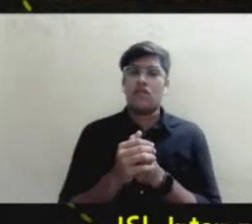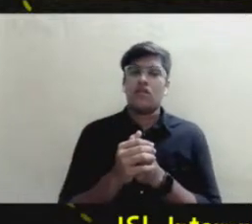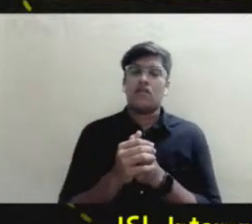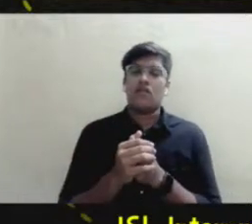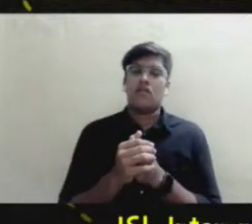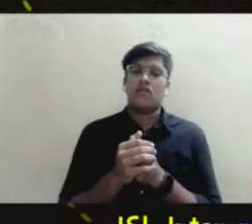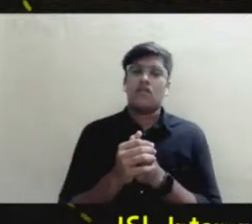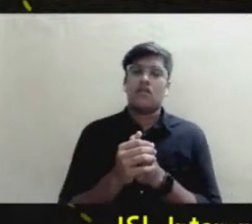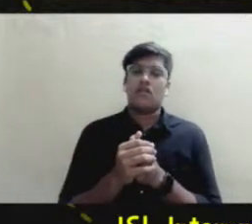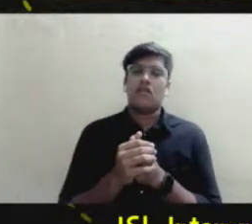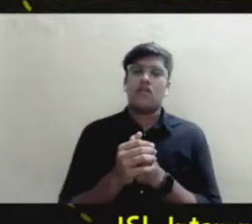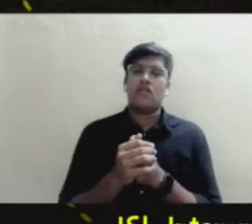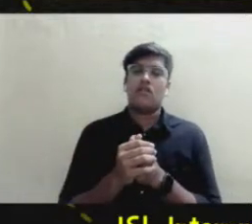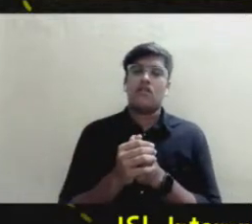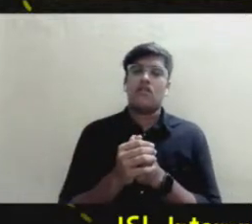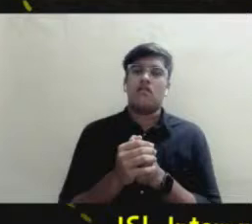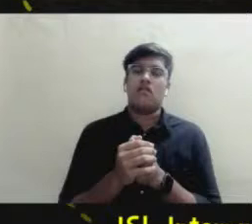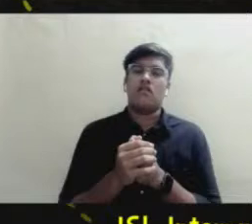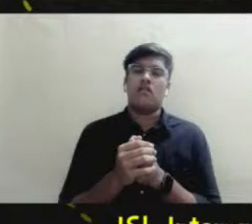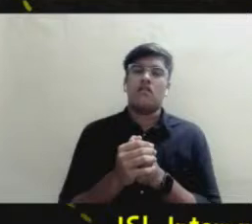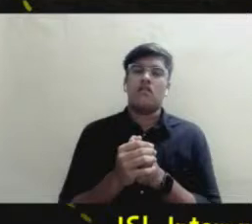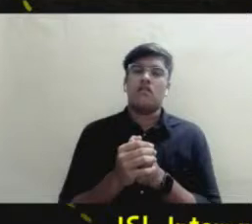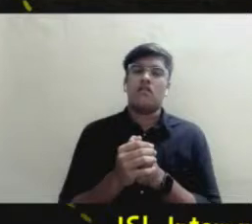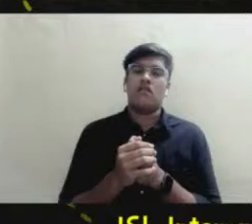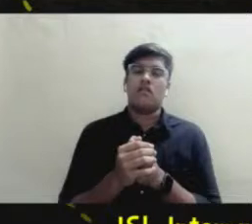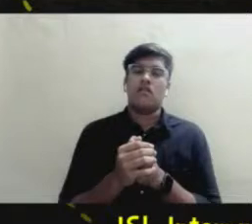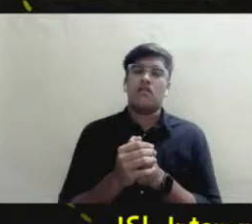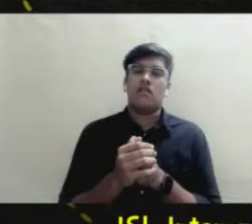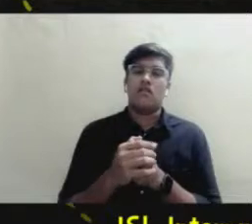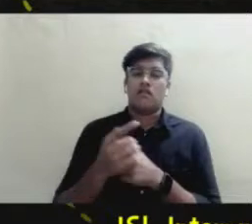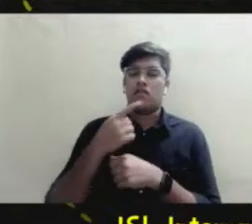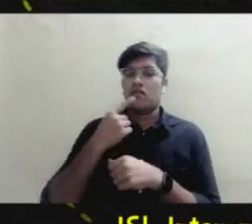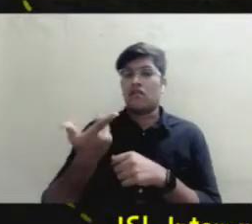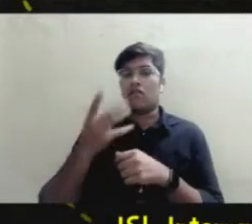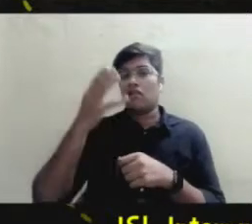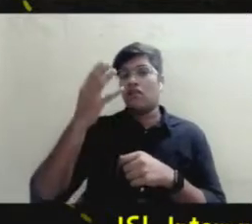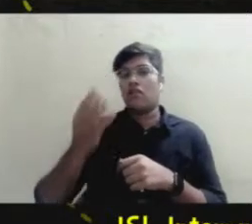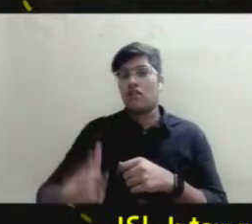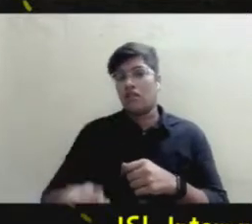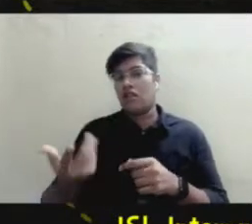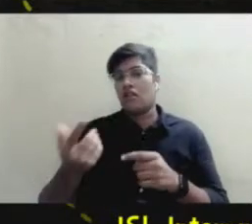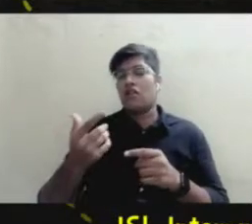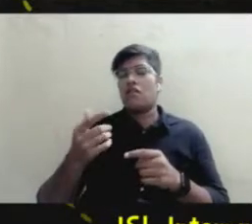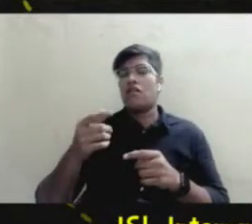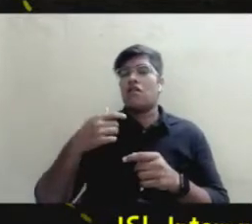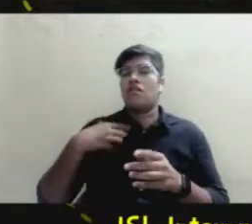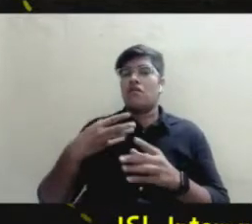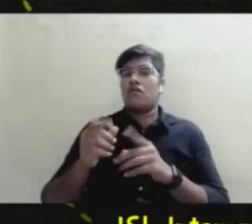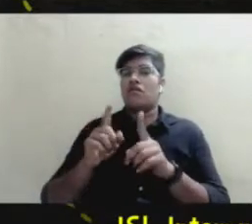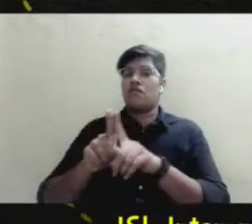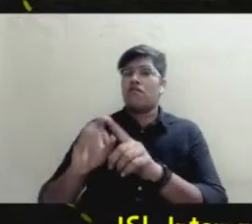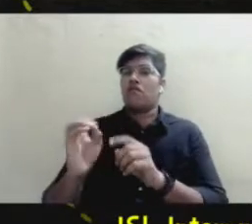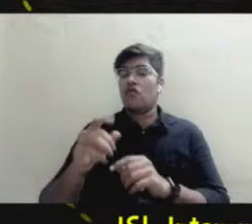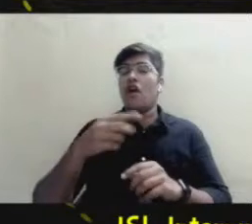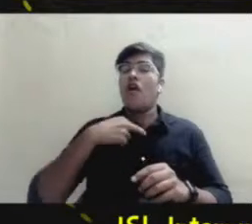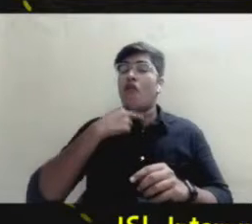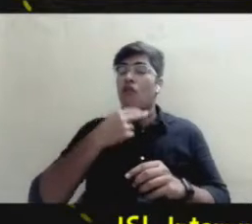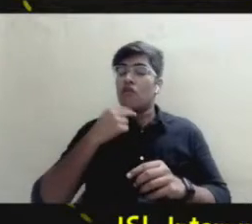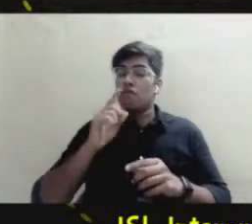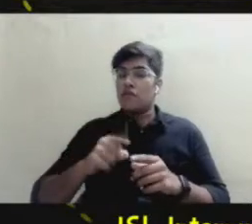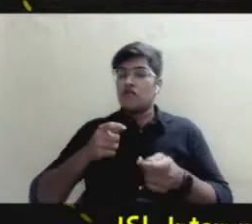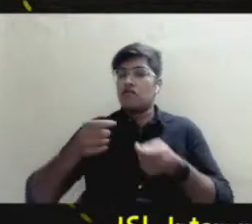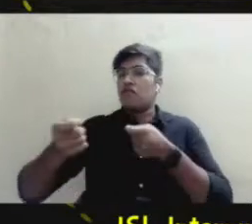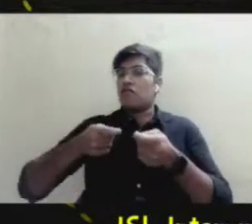Raat piya. You can sing that. But Raat, the modulation of the voice,